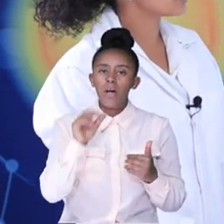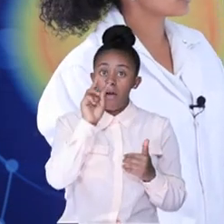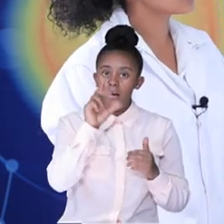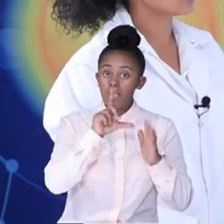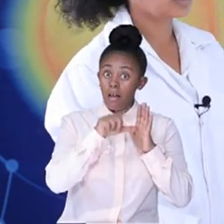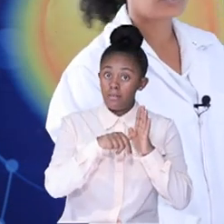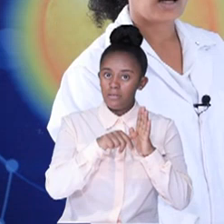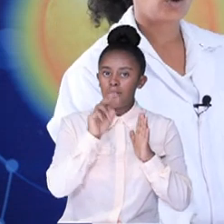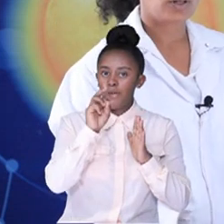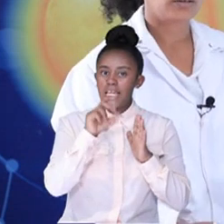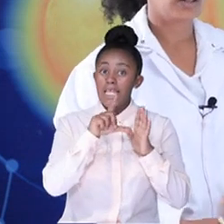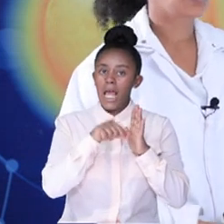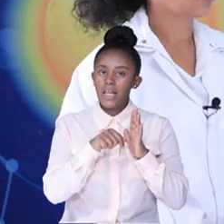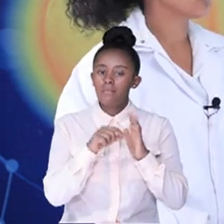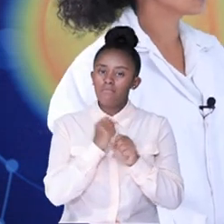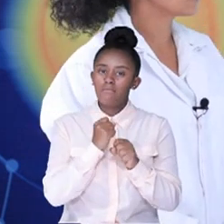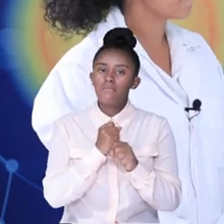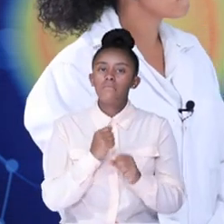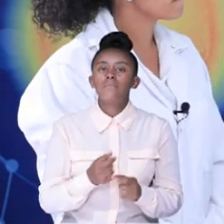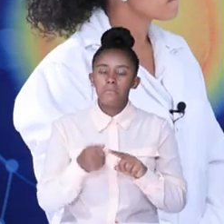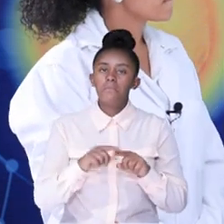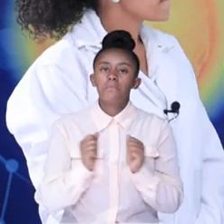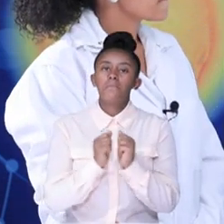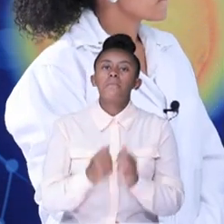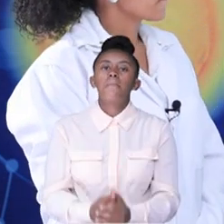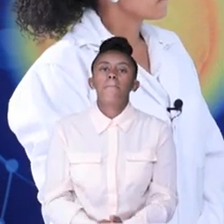to answer, and I will return back.